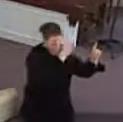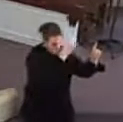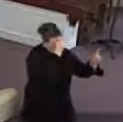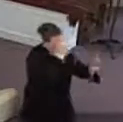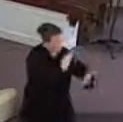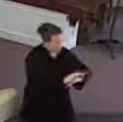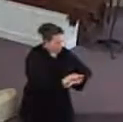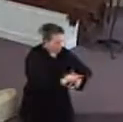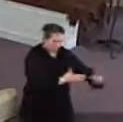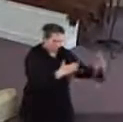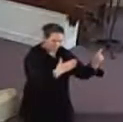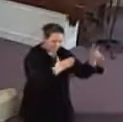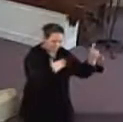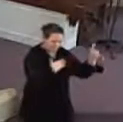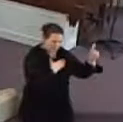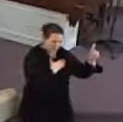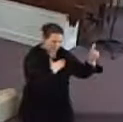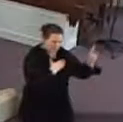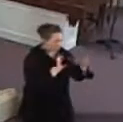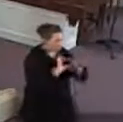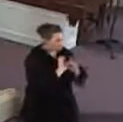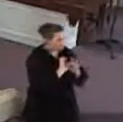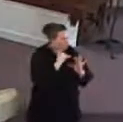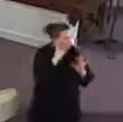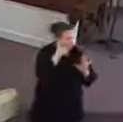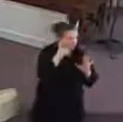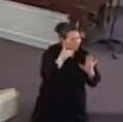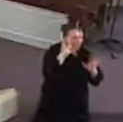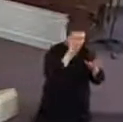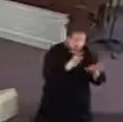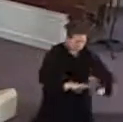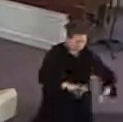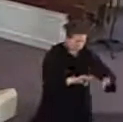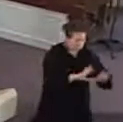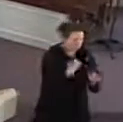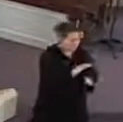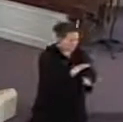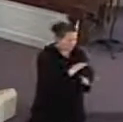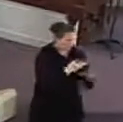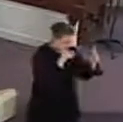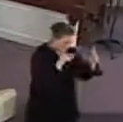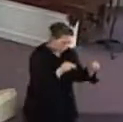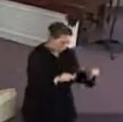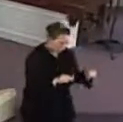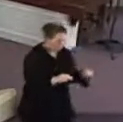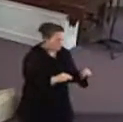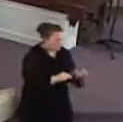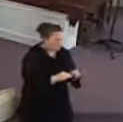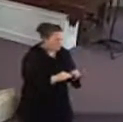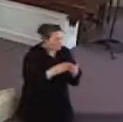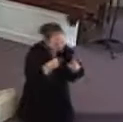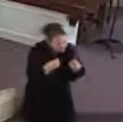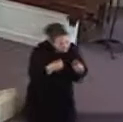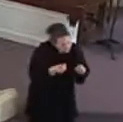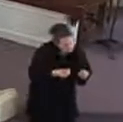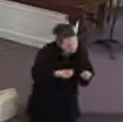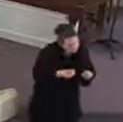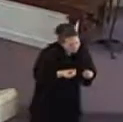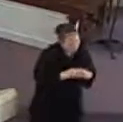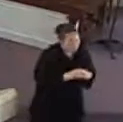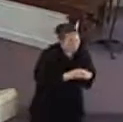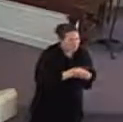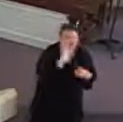We all belong to God, and He values us, and He values what we do, amen, with what He has given us. And it is